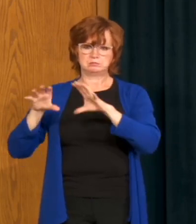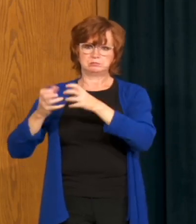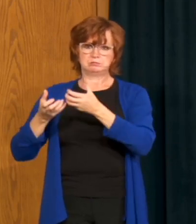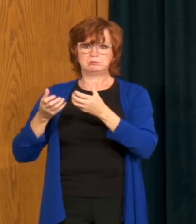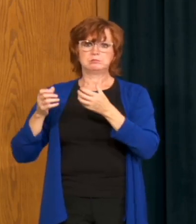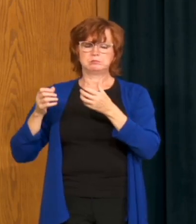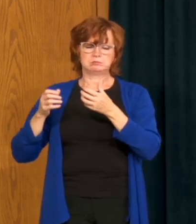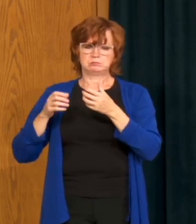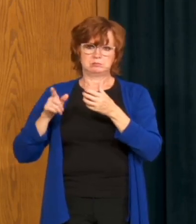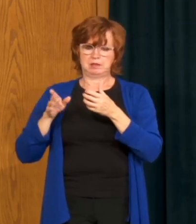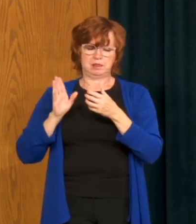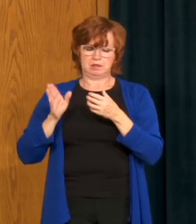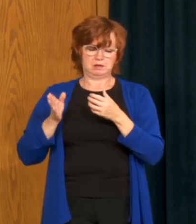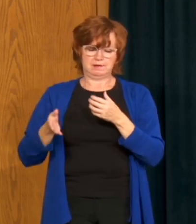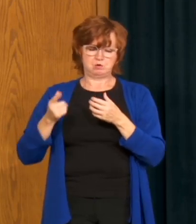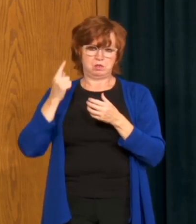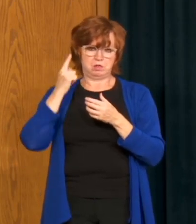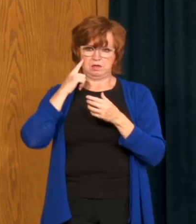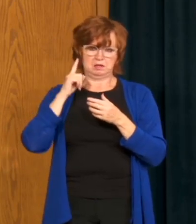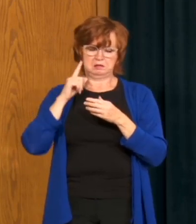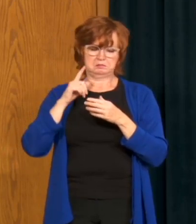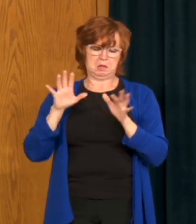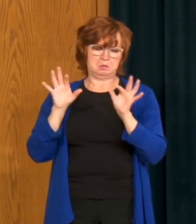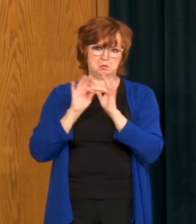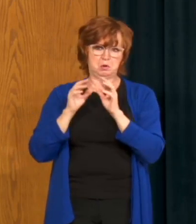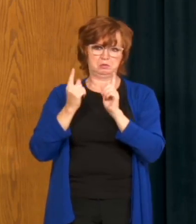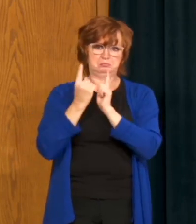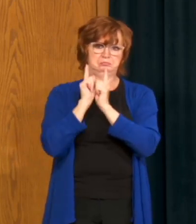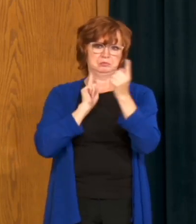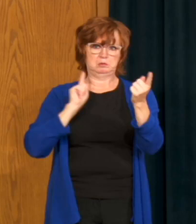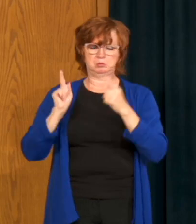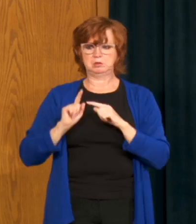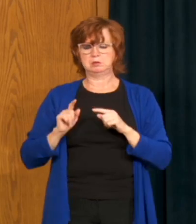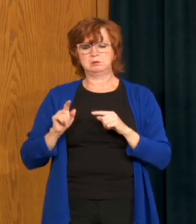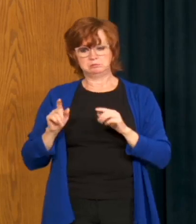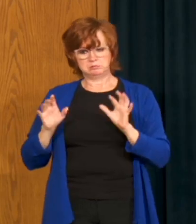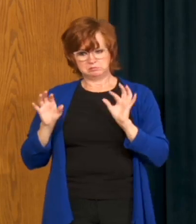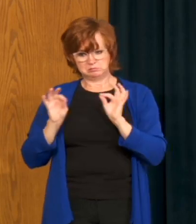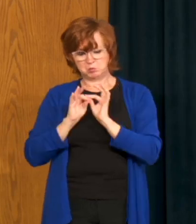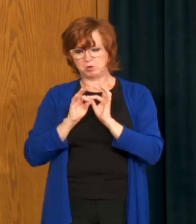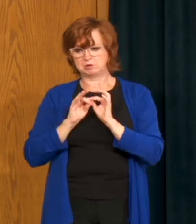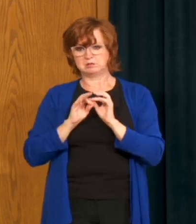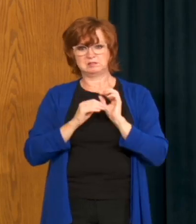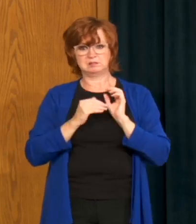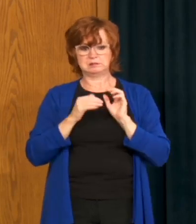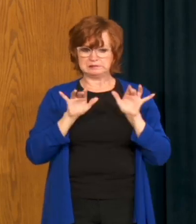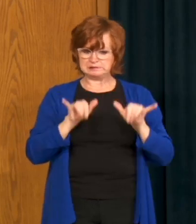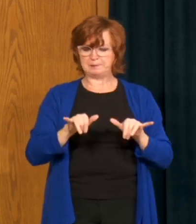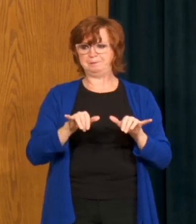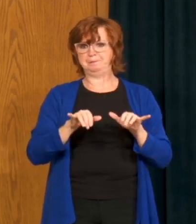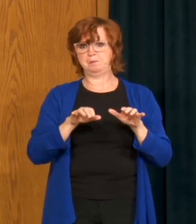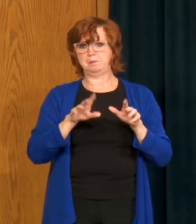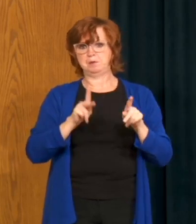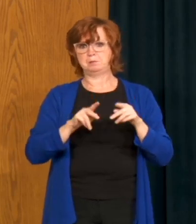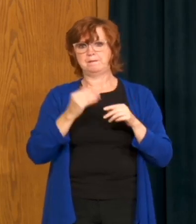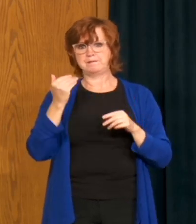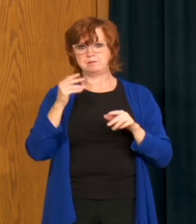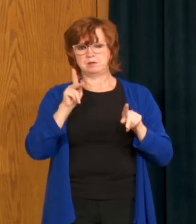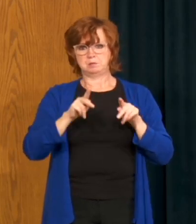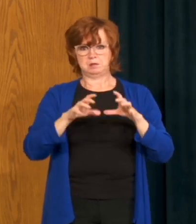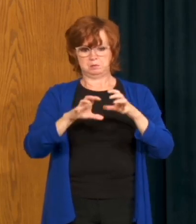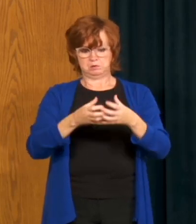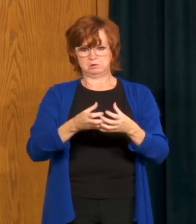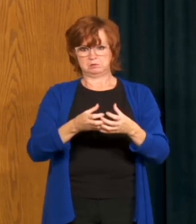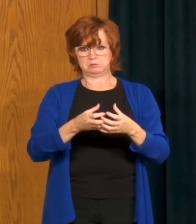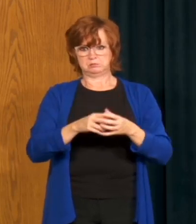keeping your bubble or virtual bubble to the same 15 people. And that's another area where, not so much in Saskatchewan, but there